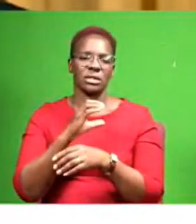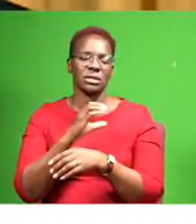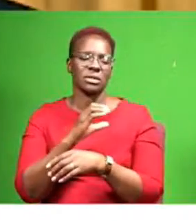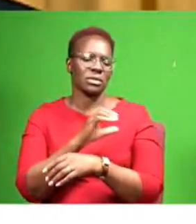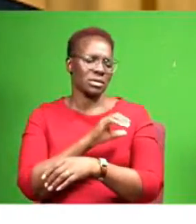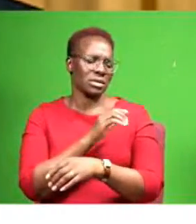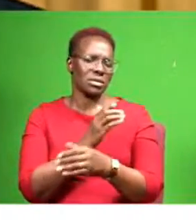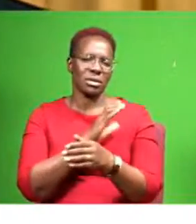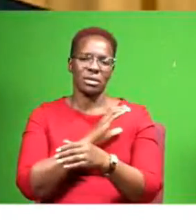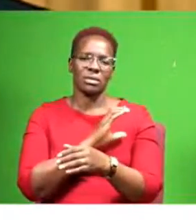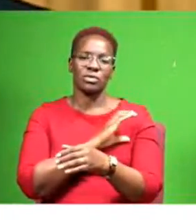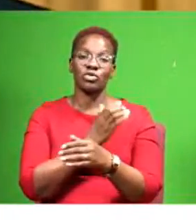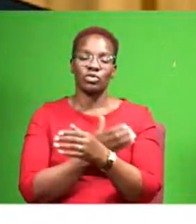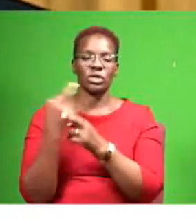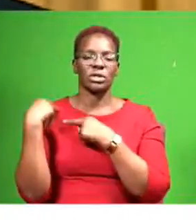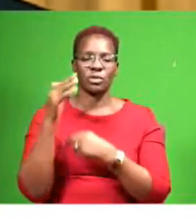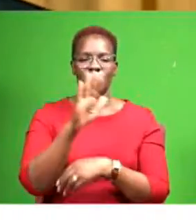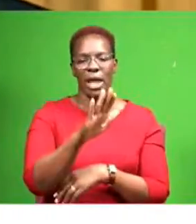mandate.